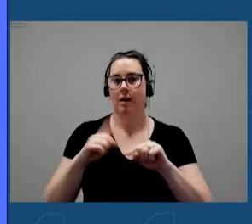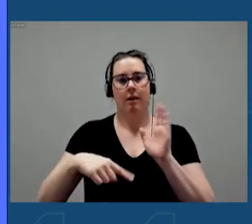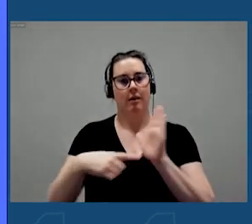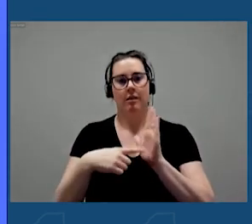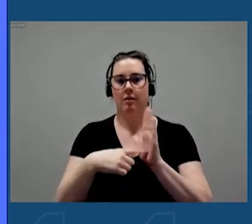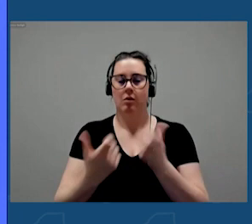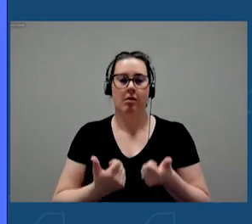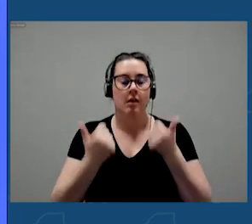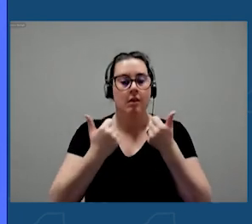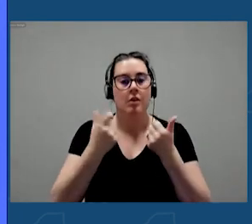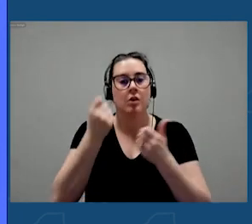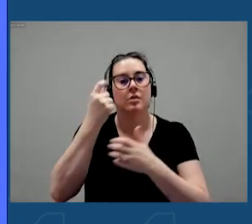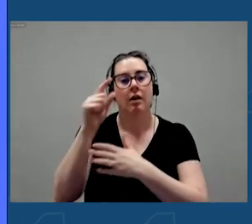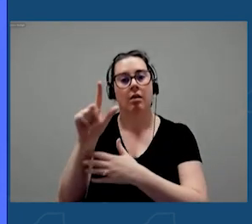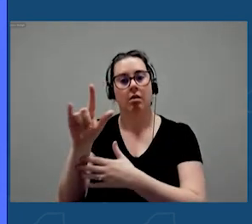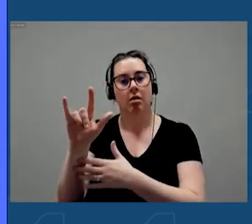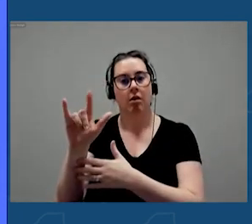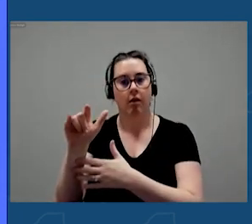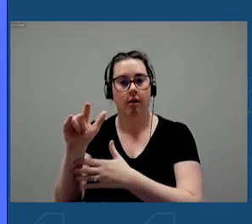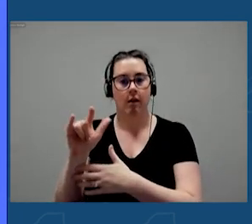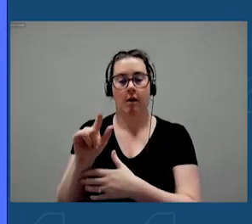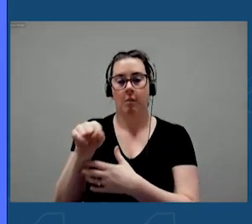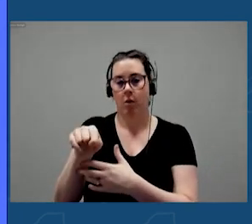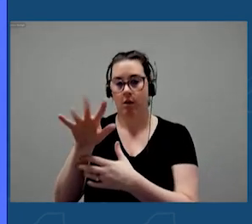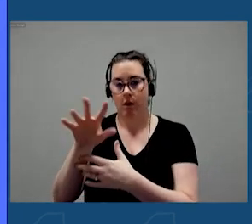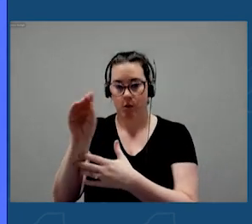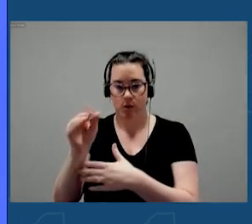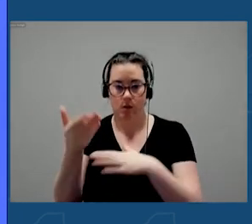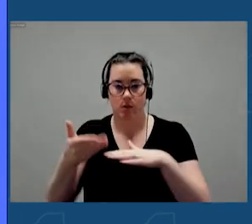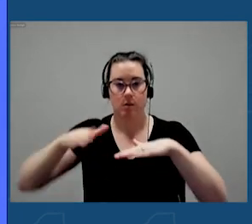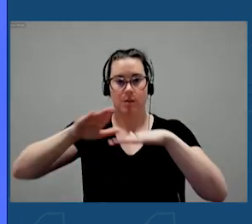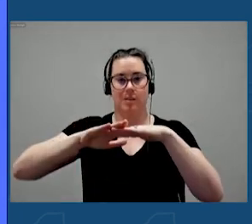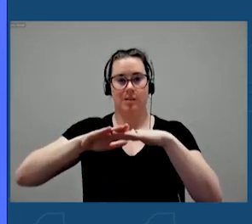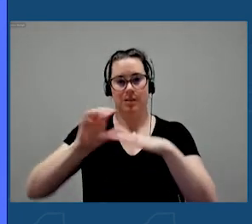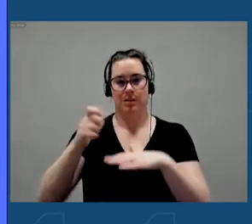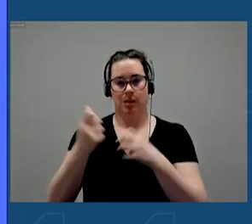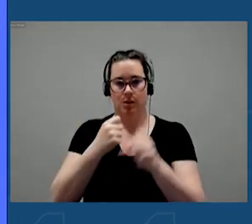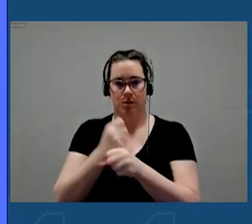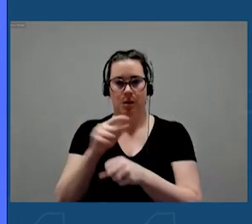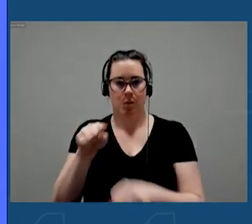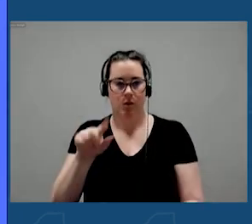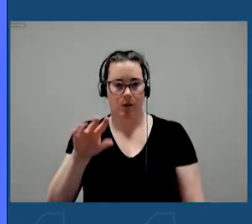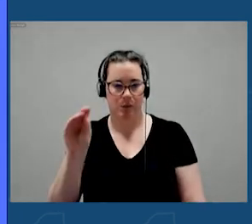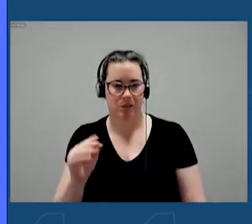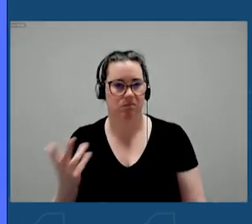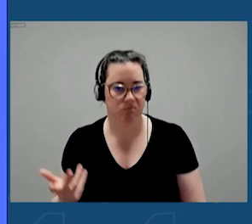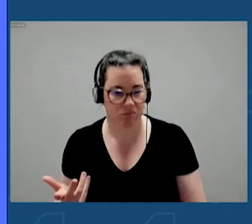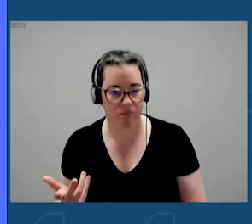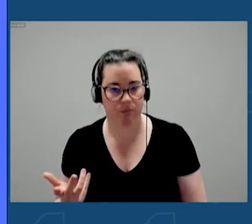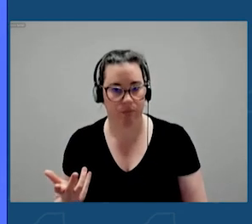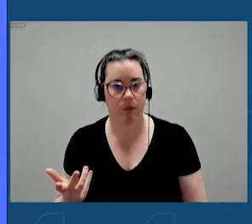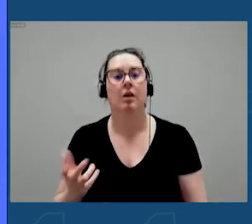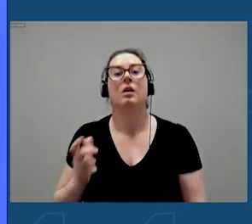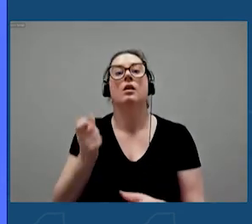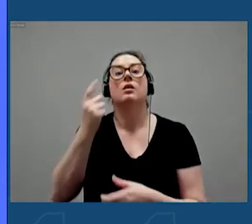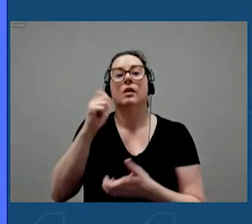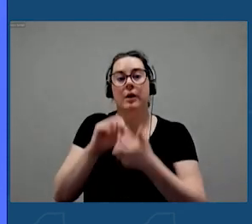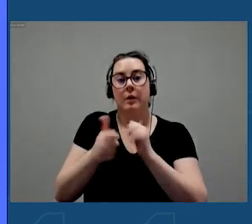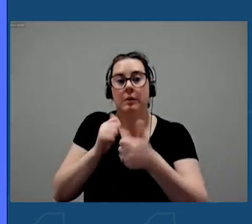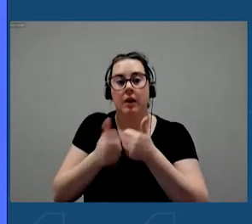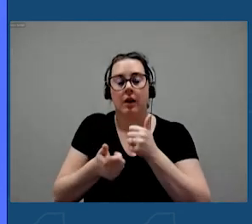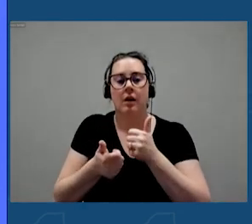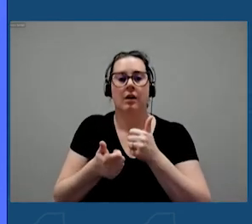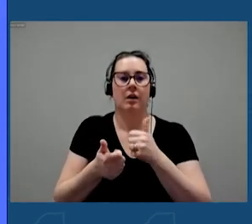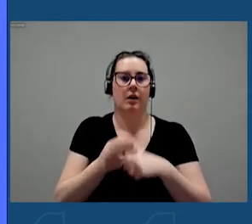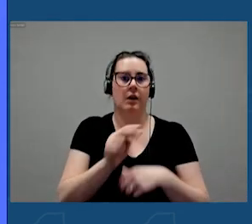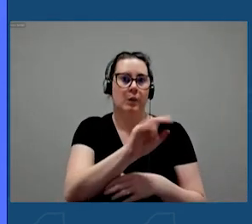Island, 0.5% growth in housing over the last decade. 0.5%. Now, we're in competition with suburban New